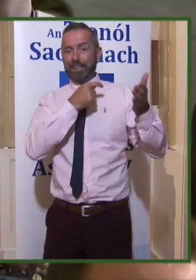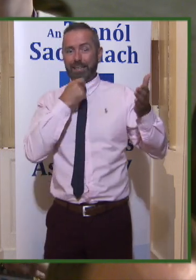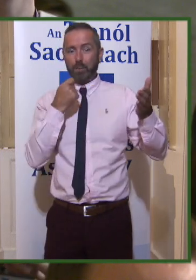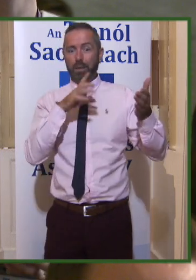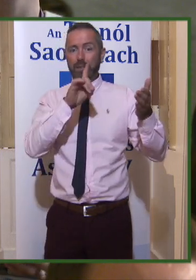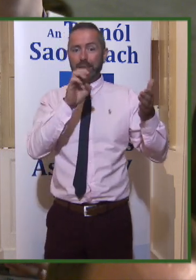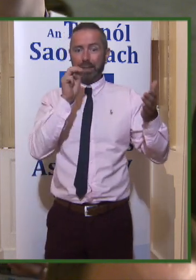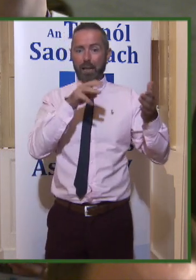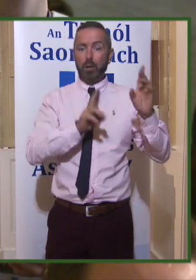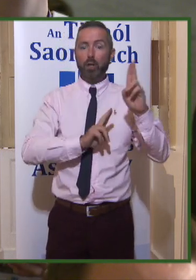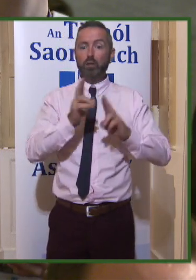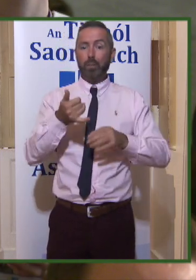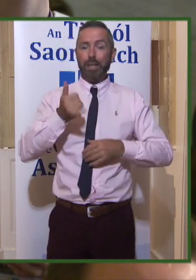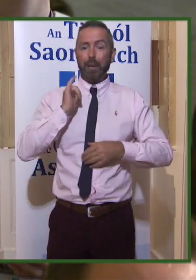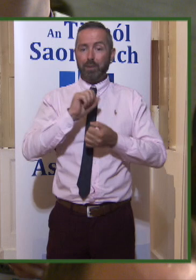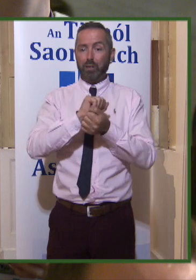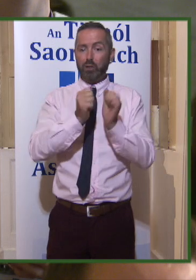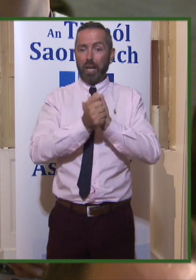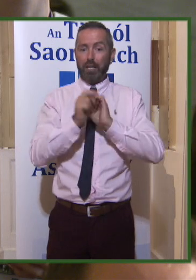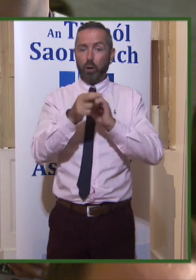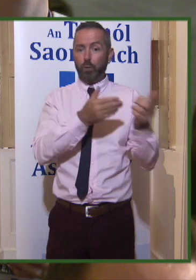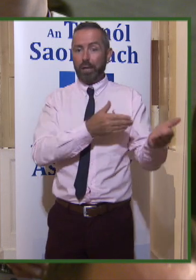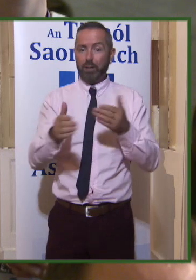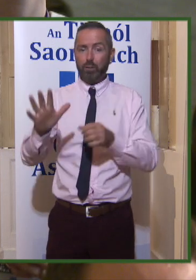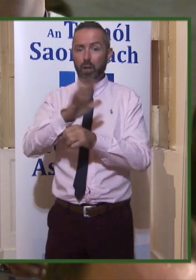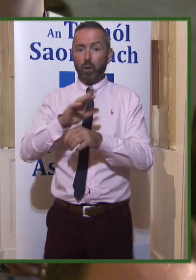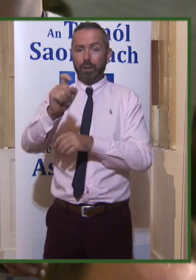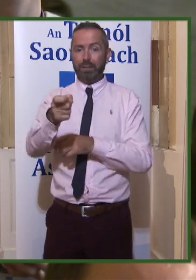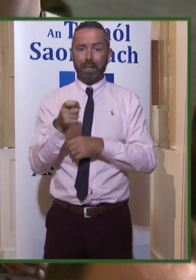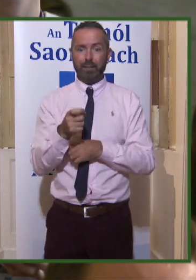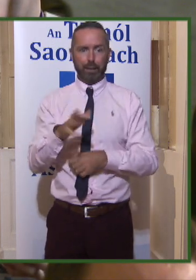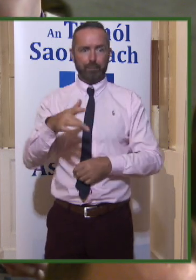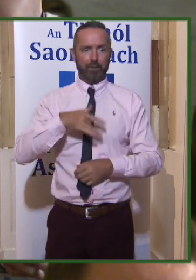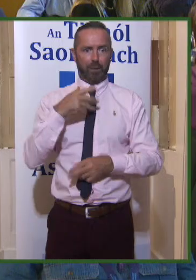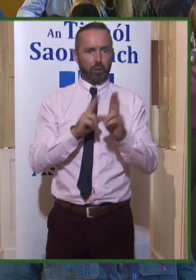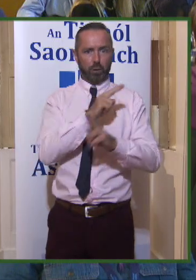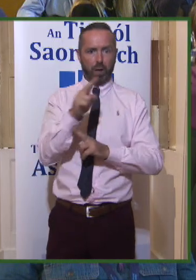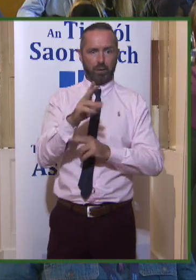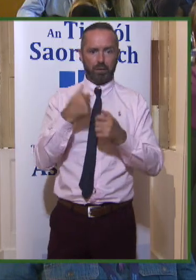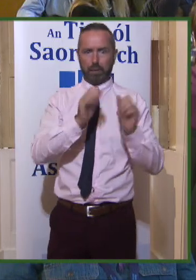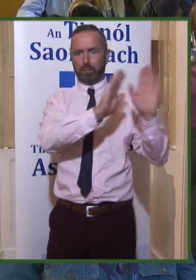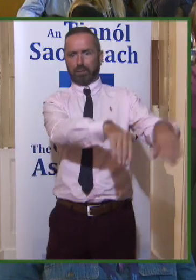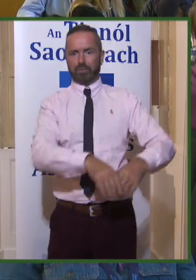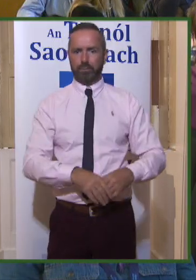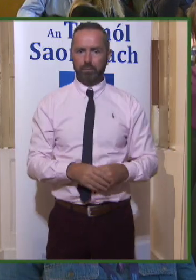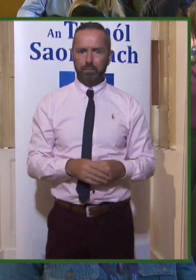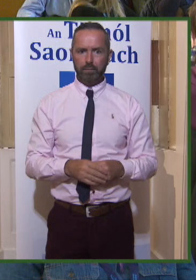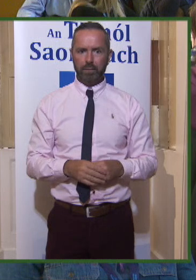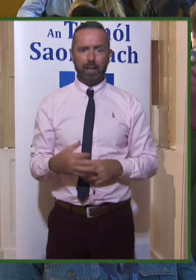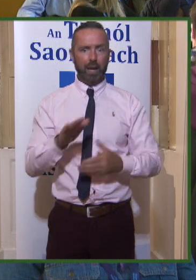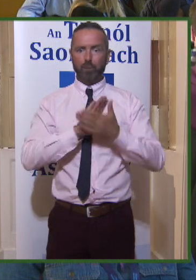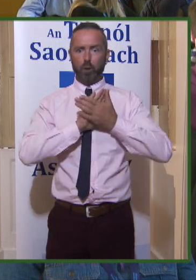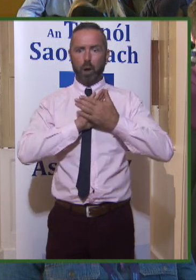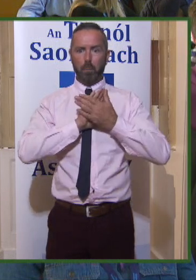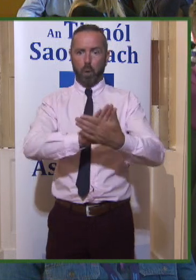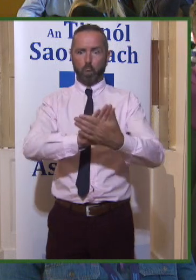the DEM should be able to change or introduce local taxes. Currently, that's the power of local councils. But so if you're opposed to